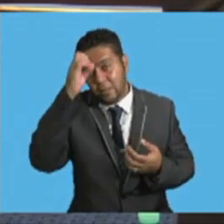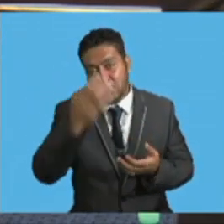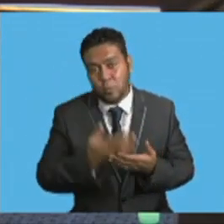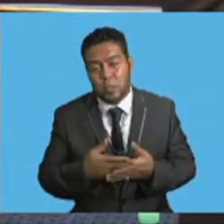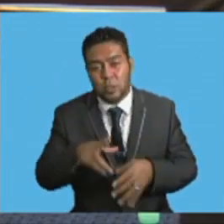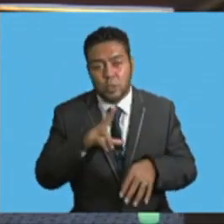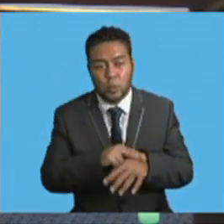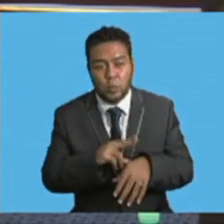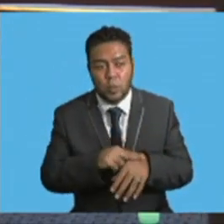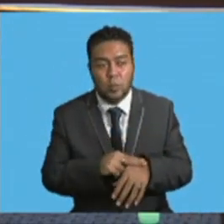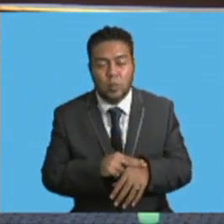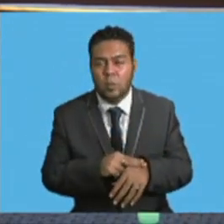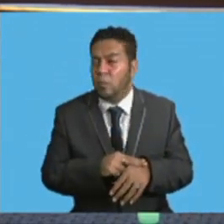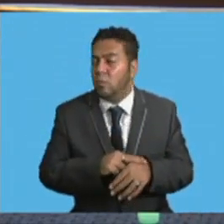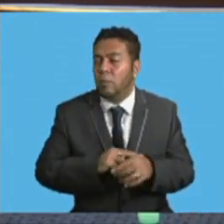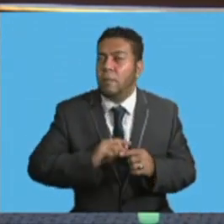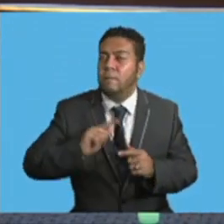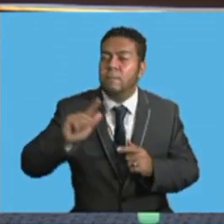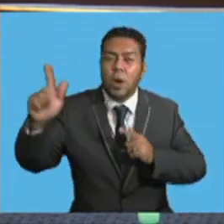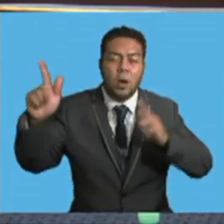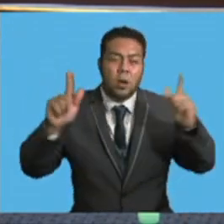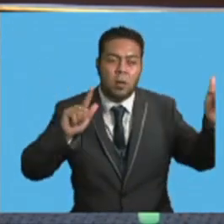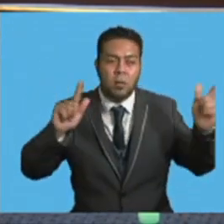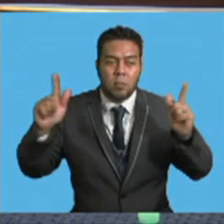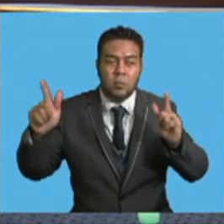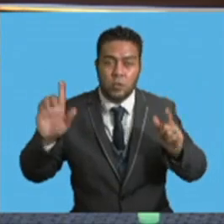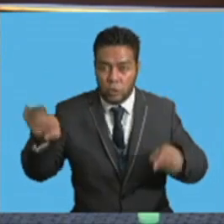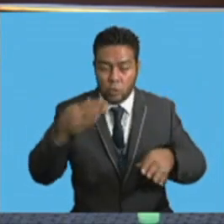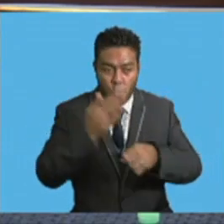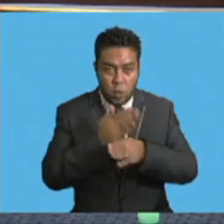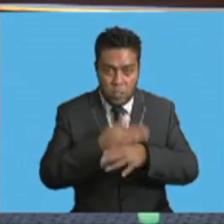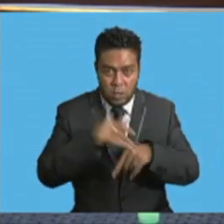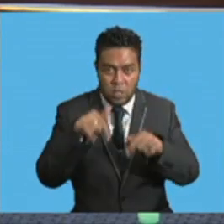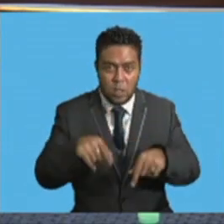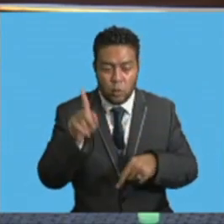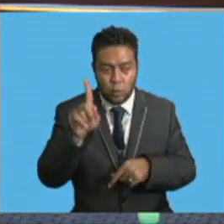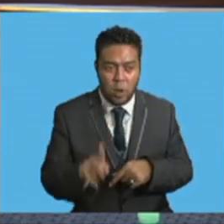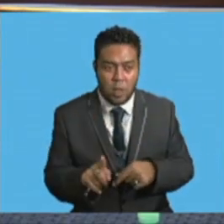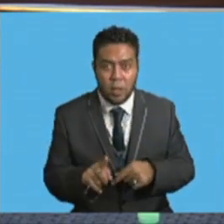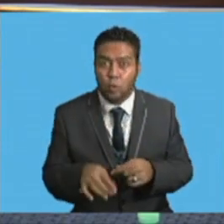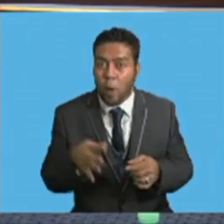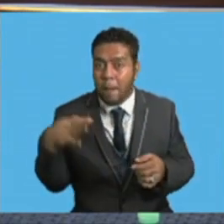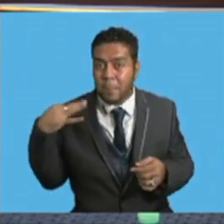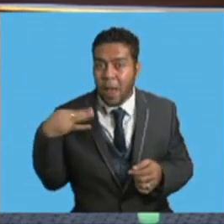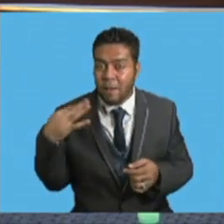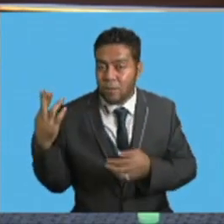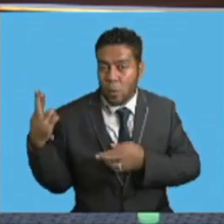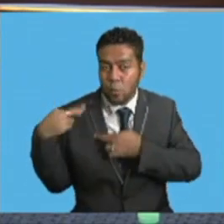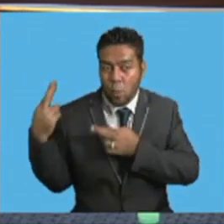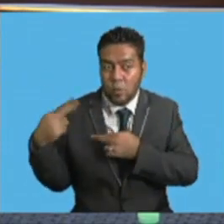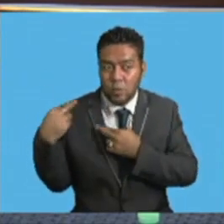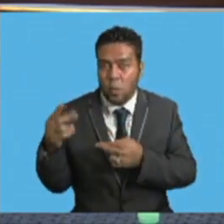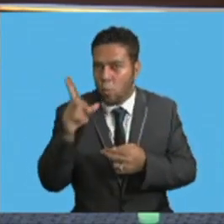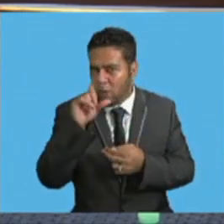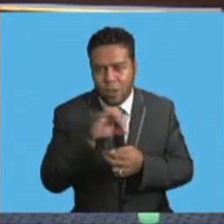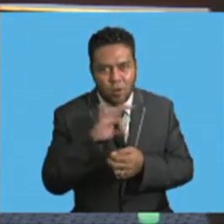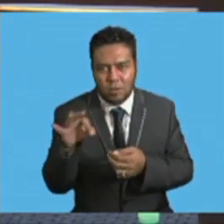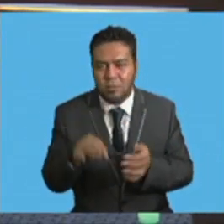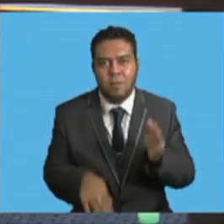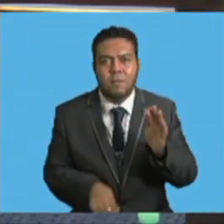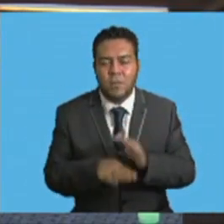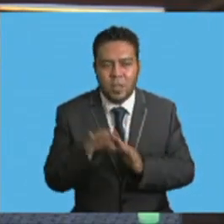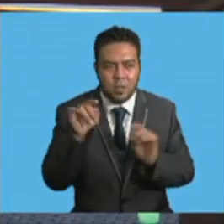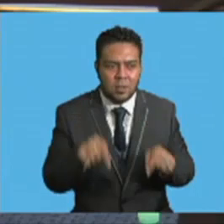doctors from far away Scandinavia, and she's working here today to apply for roles we've been unable to fill